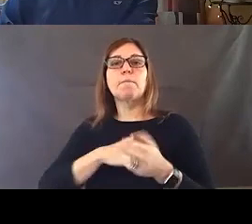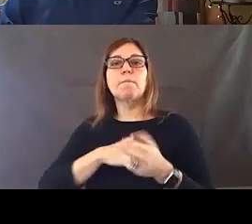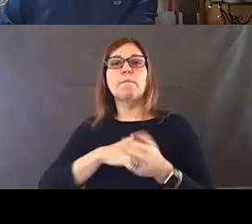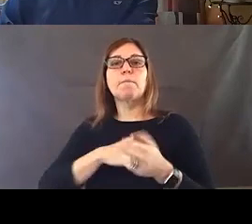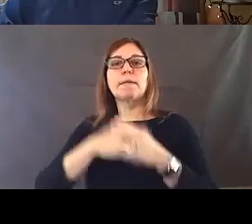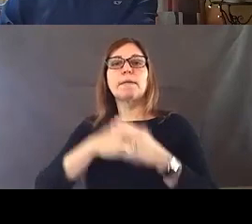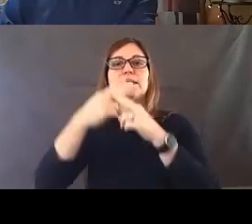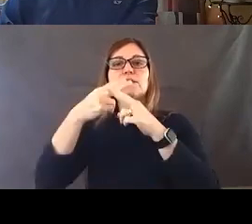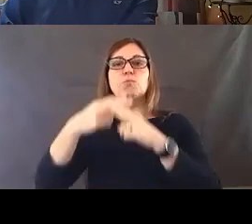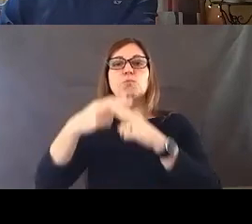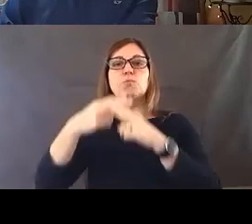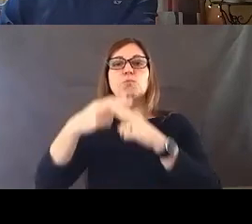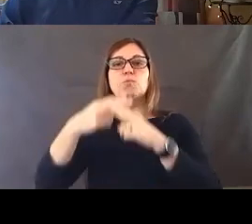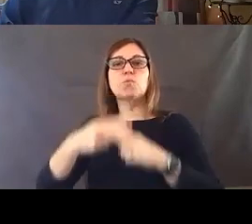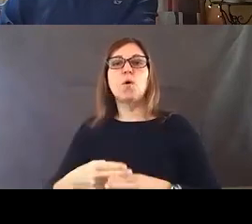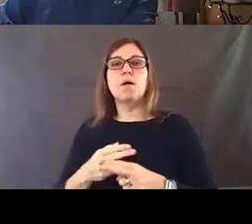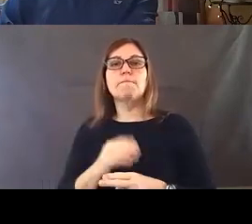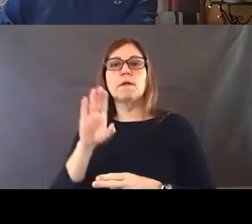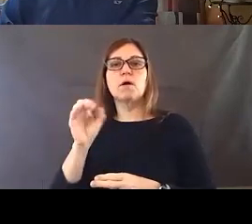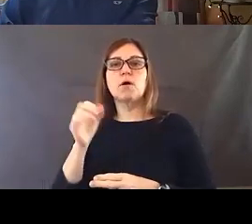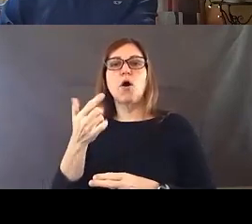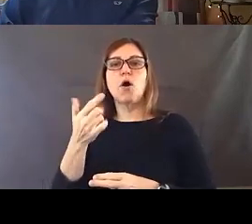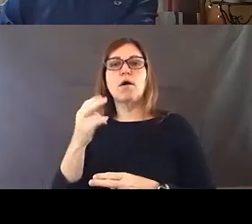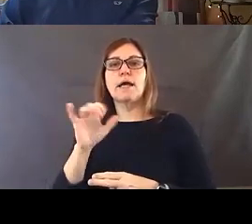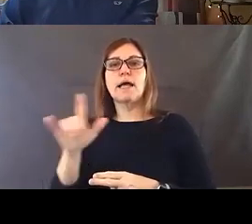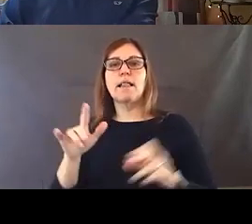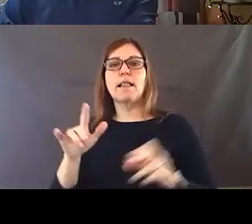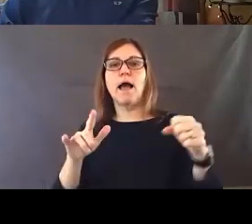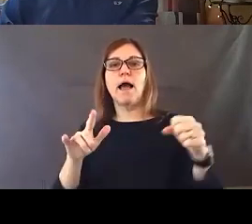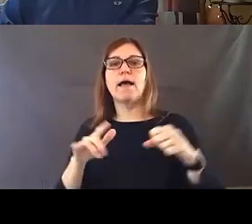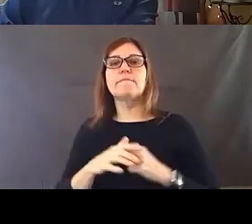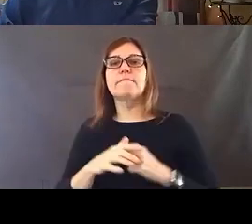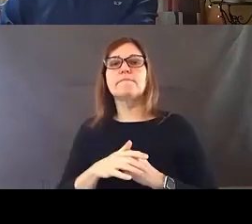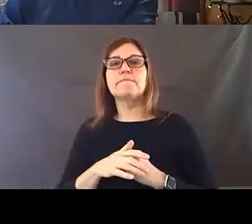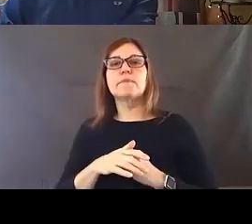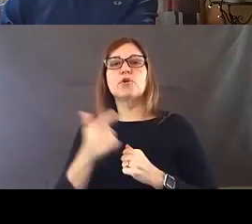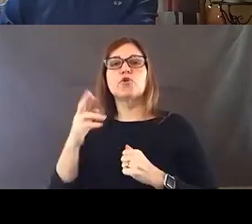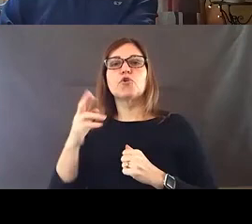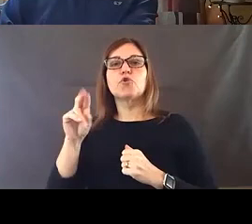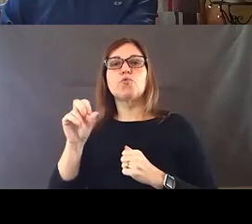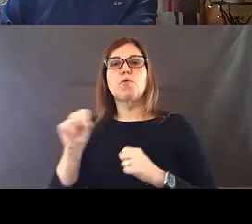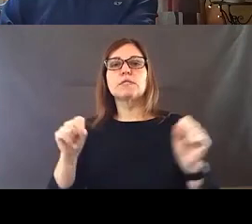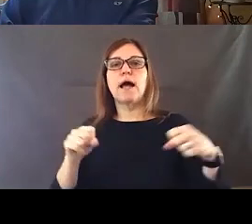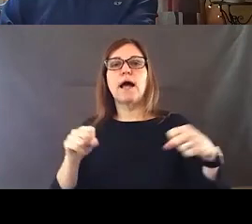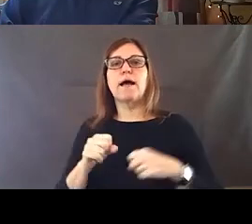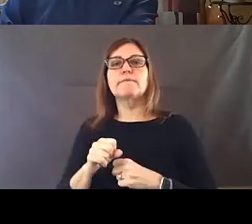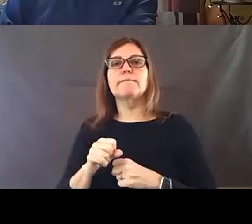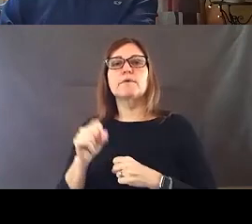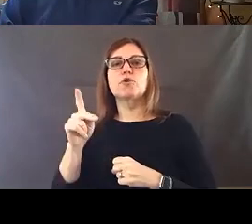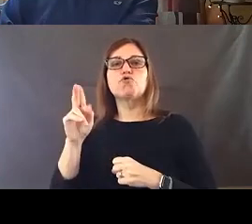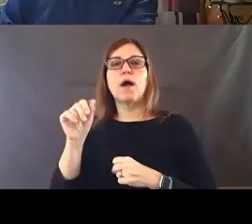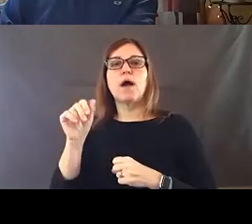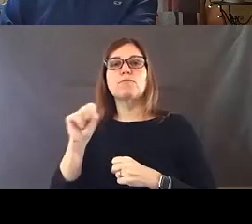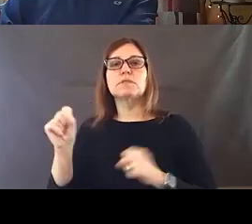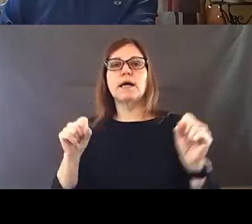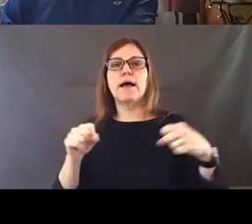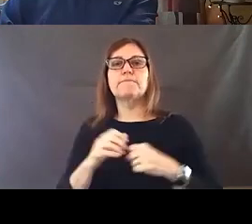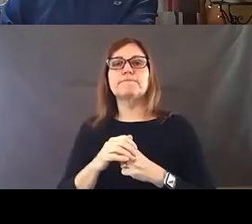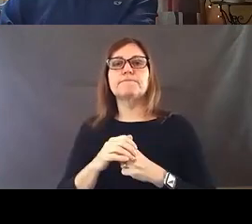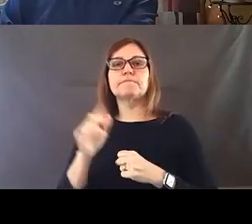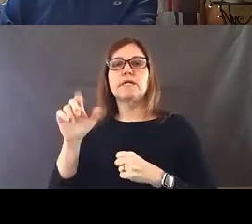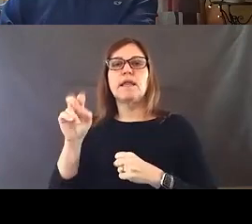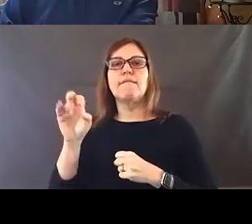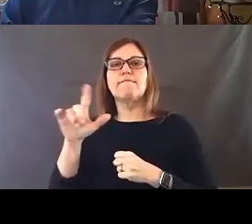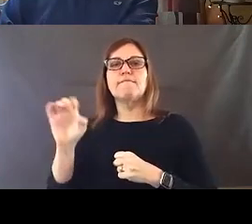Coghill. Aye. Ms. Gross. Aye. Mr. Krause. Aye. Mr. Lavelle. Aye. Mr.